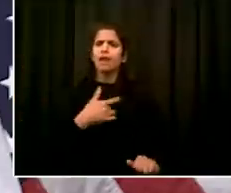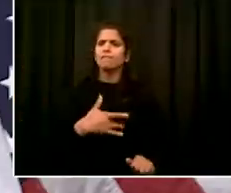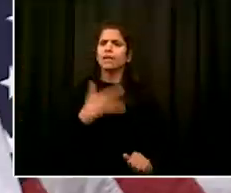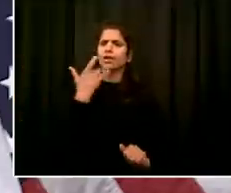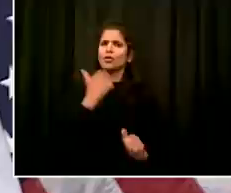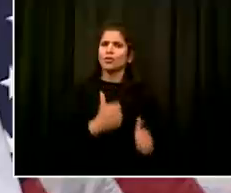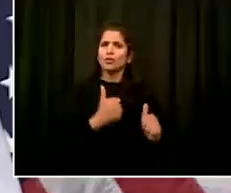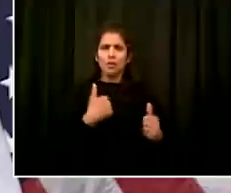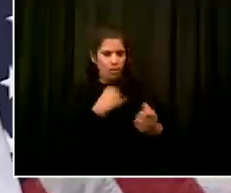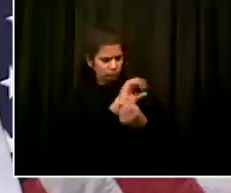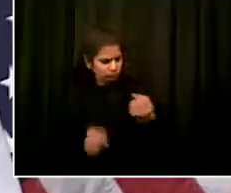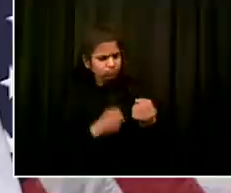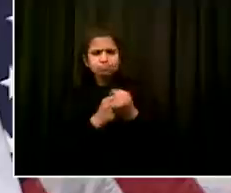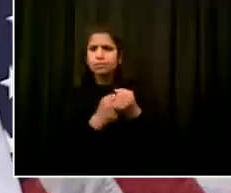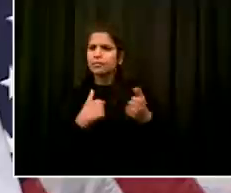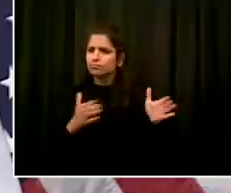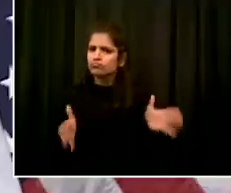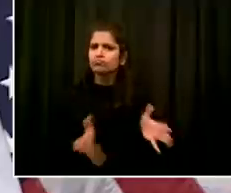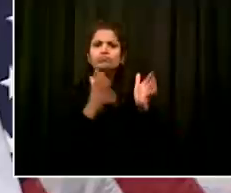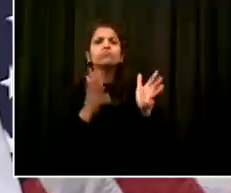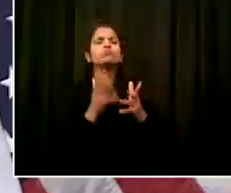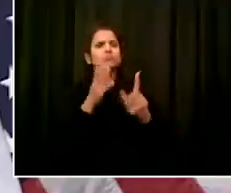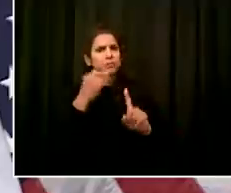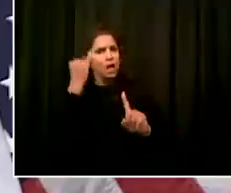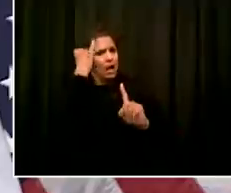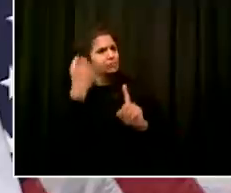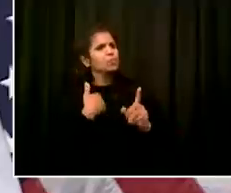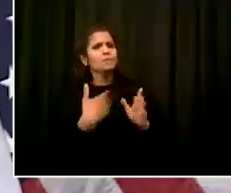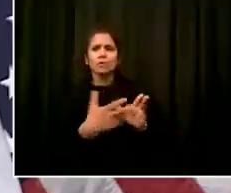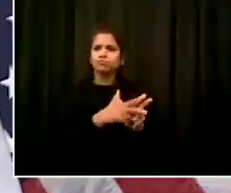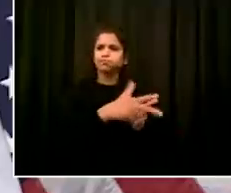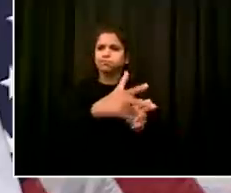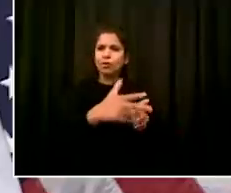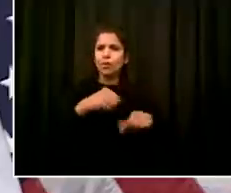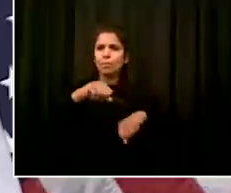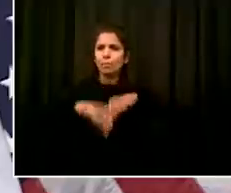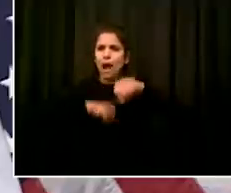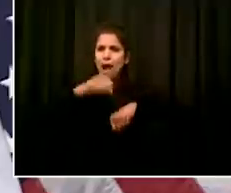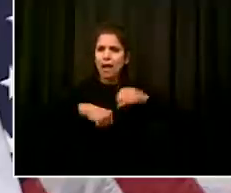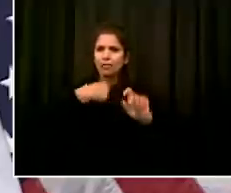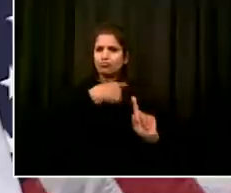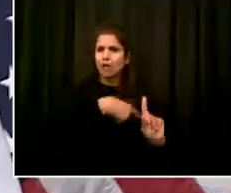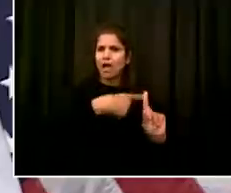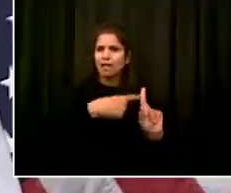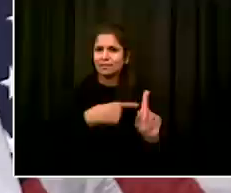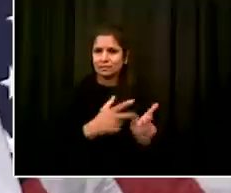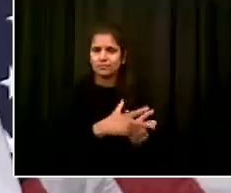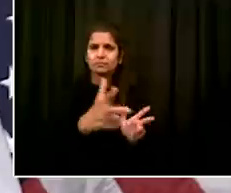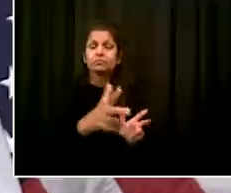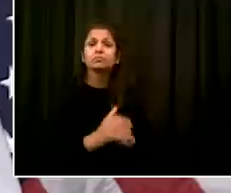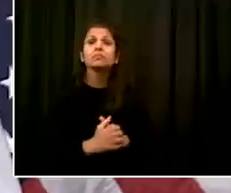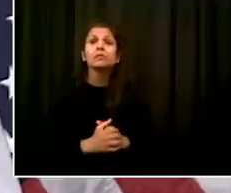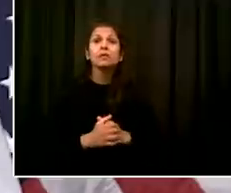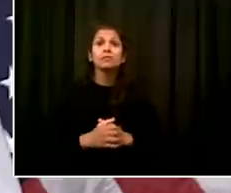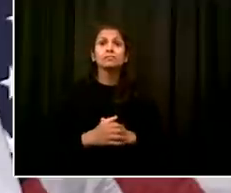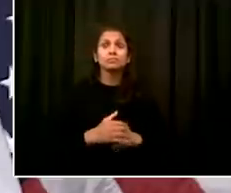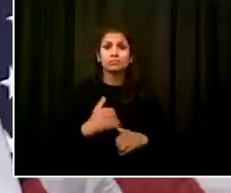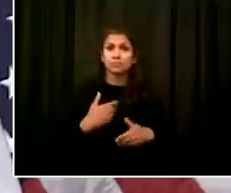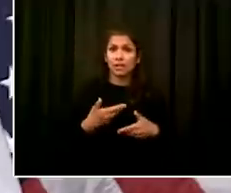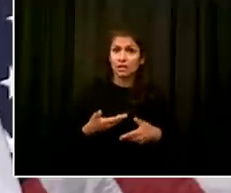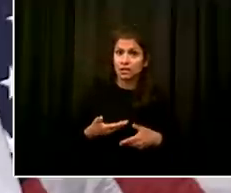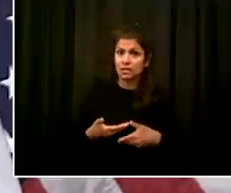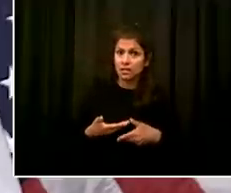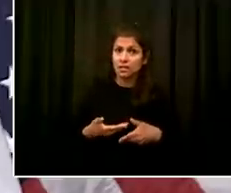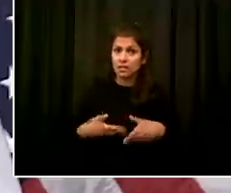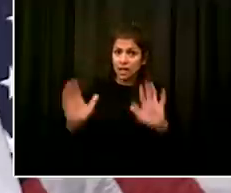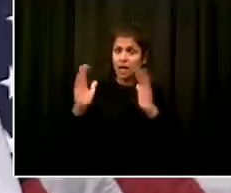and strategic issues, so I have kept it general on purpose. And if you want to say anything further on the City Bike situation, this is where